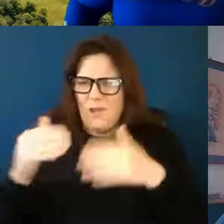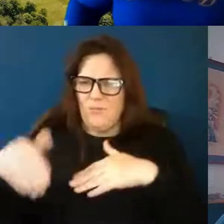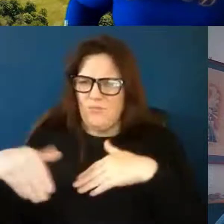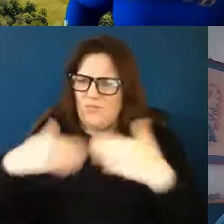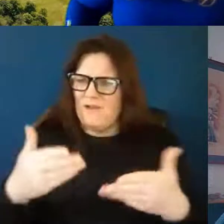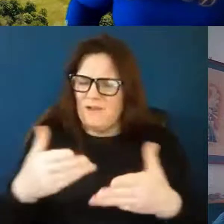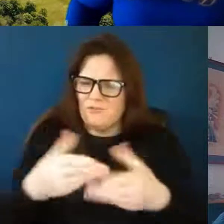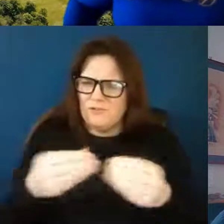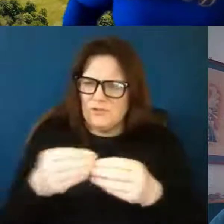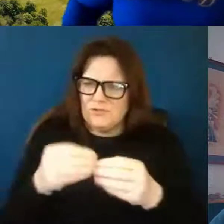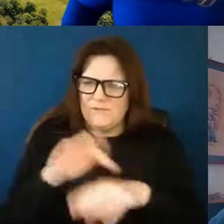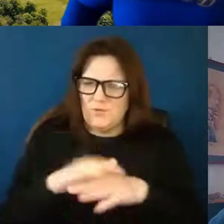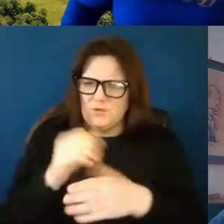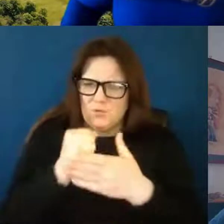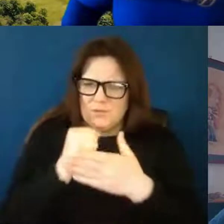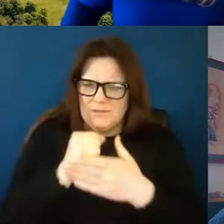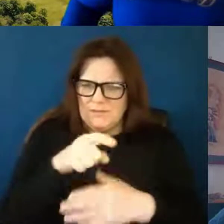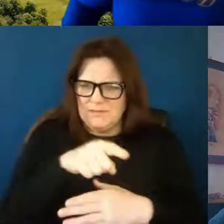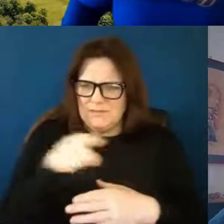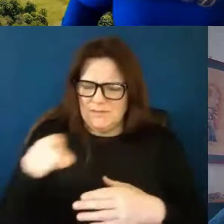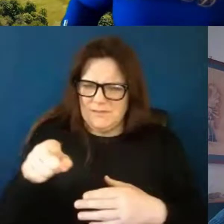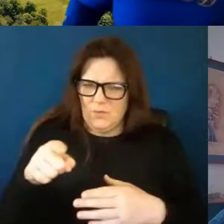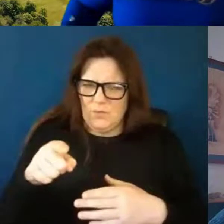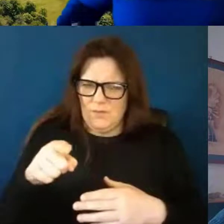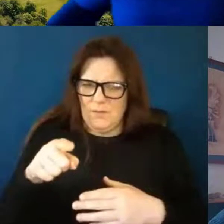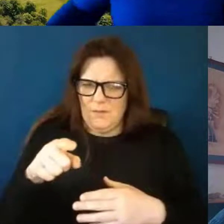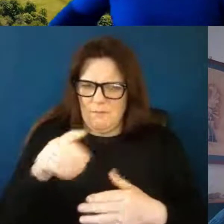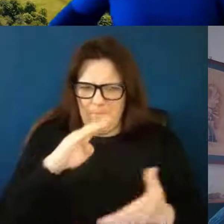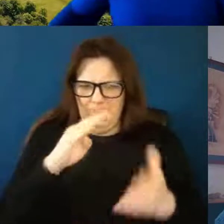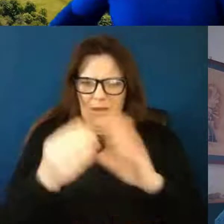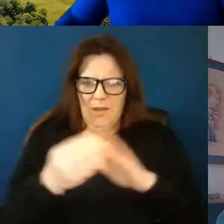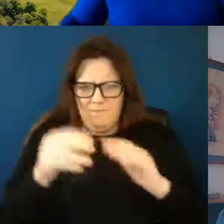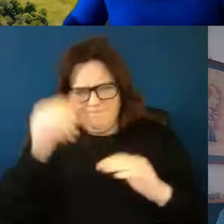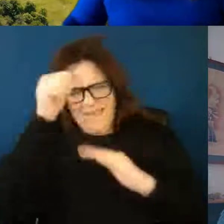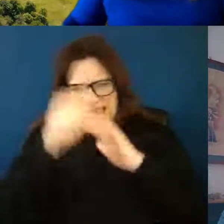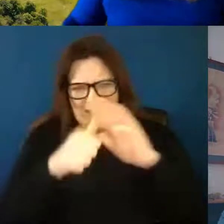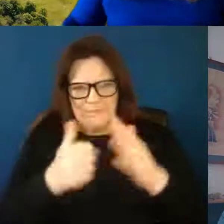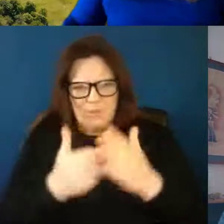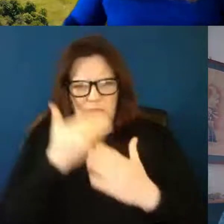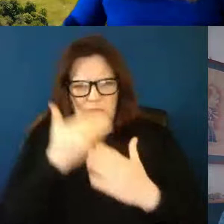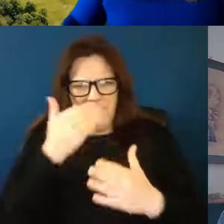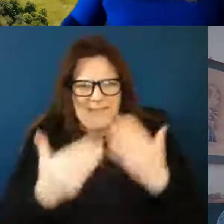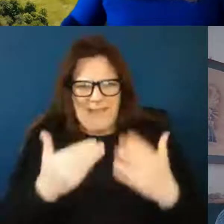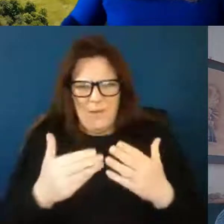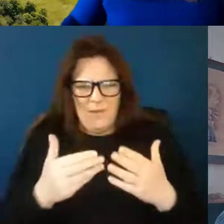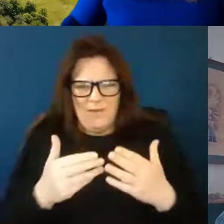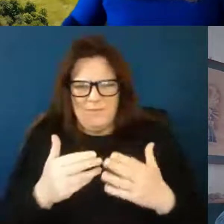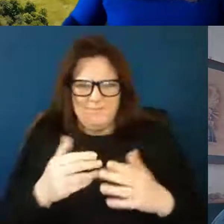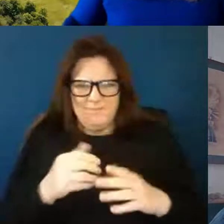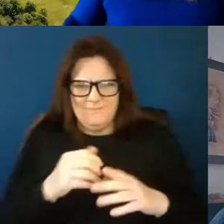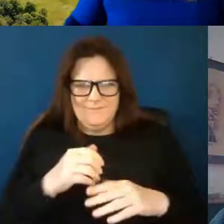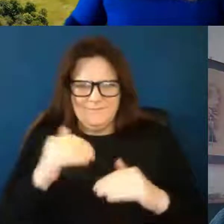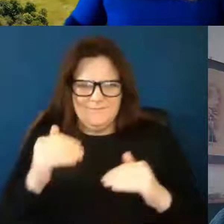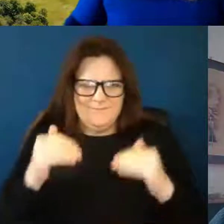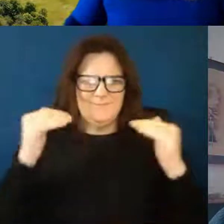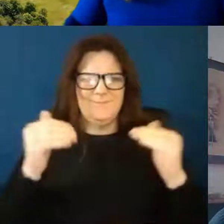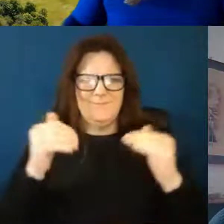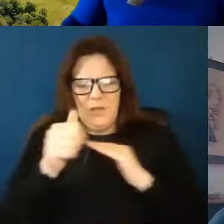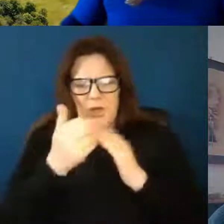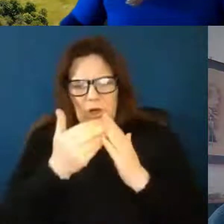for students to kind of get them to, like, become expert learners? So how would you get them to, for example, kind